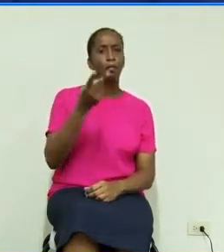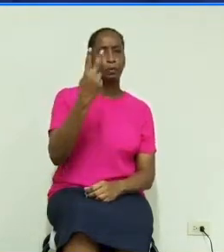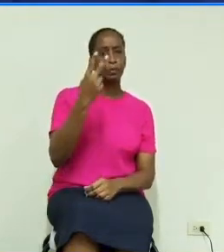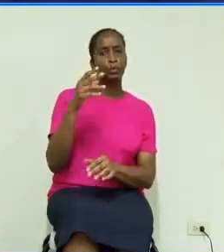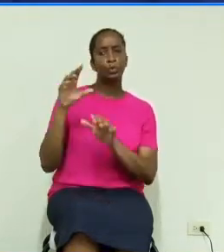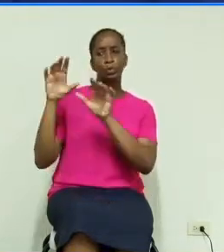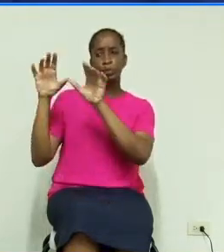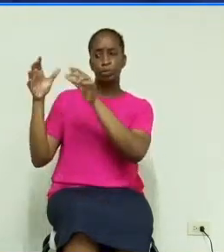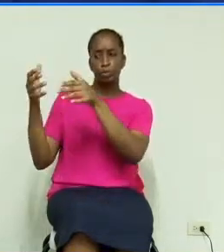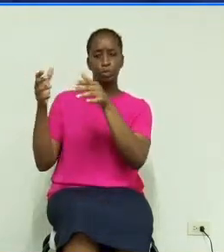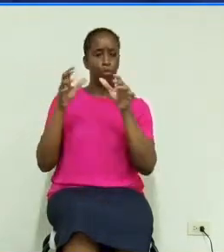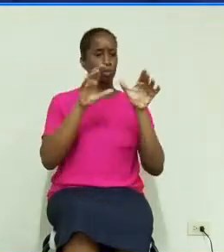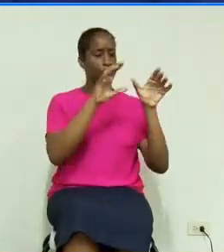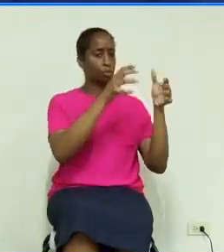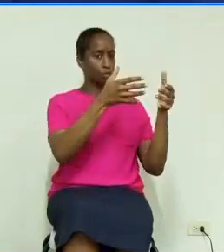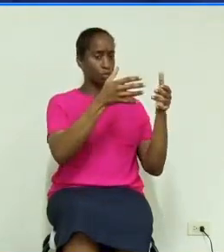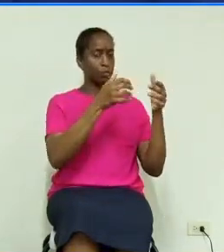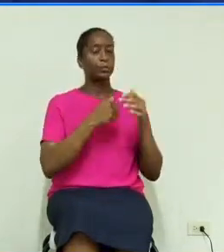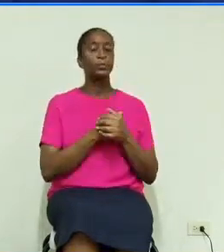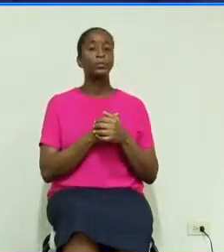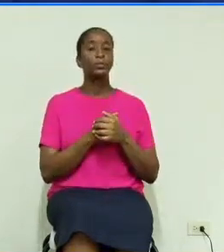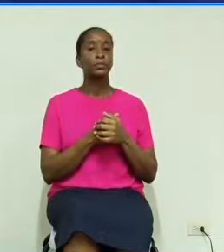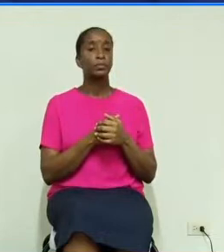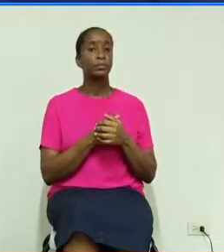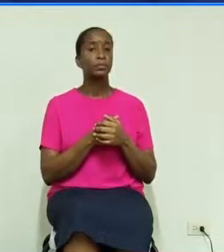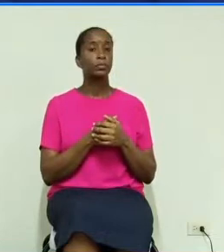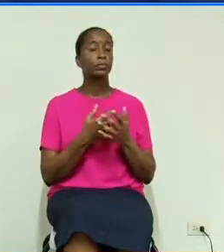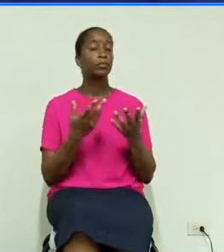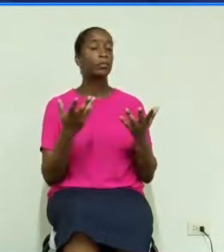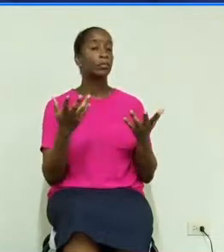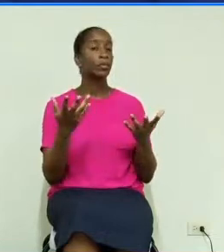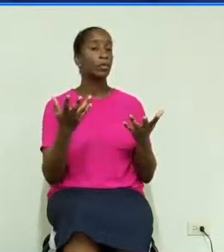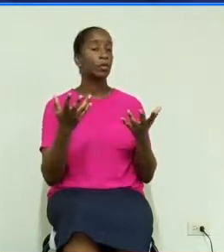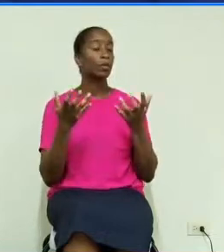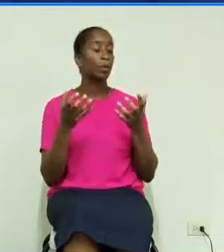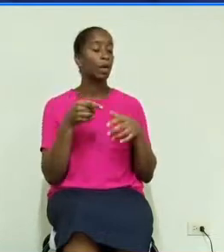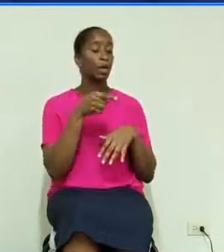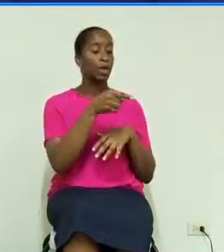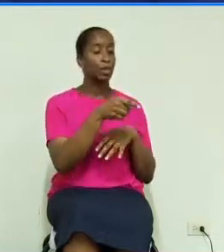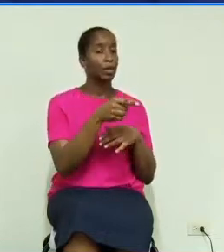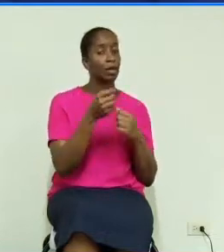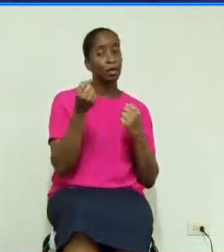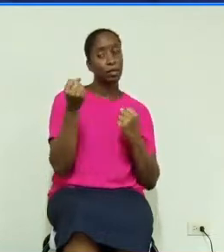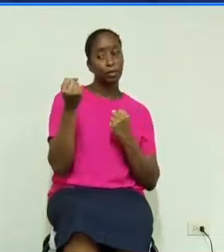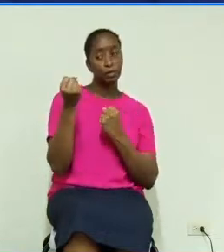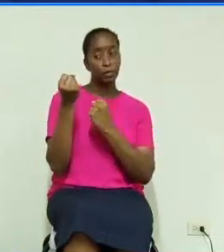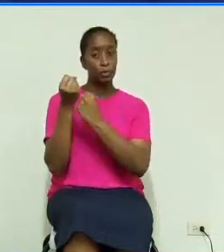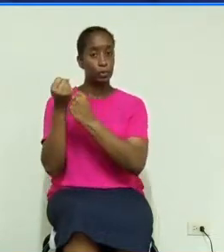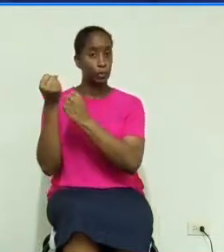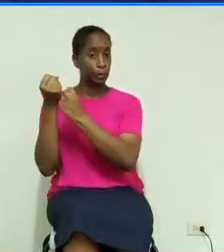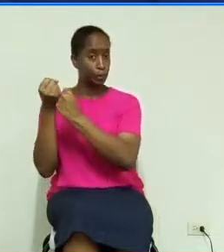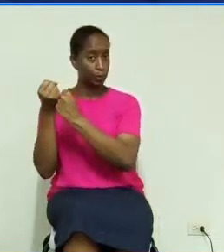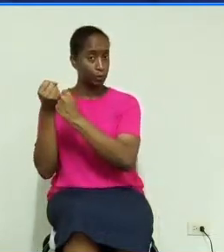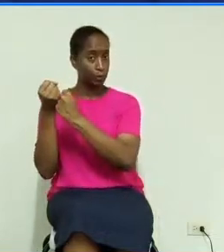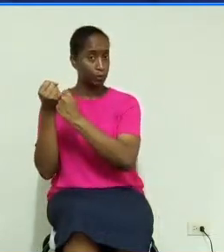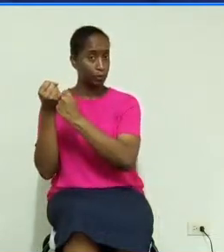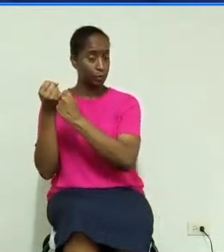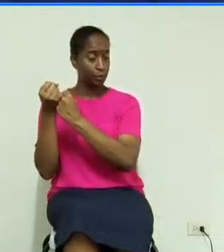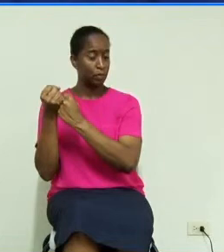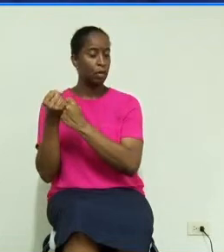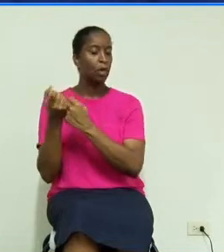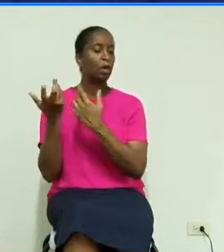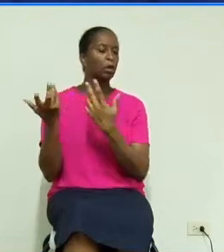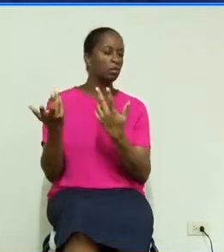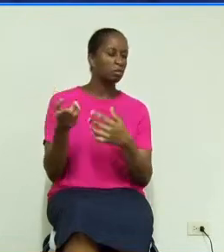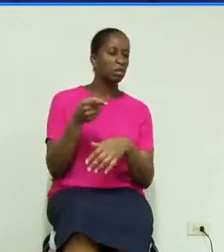already, do we want the chamber to be complementary to the lower house? And to what extent do we want it to be independent